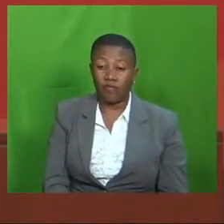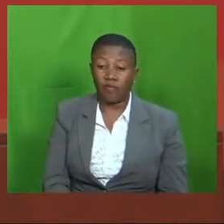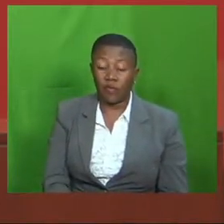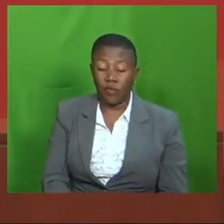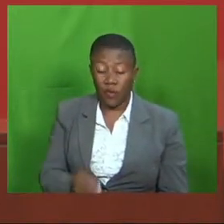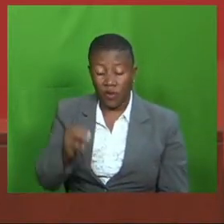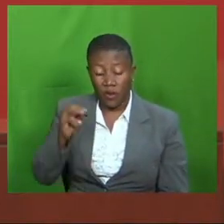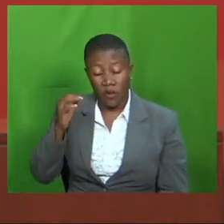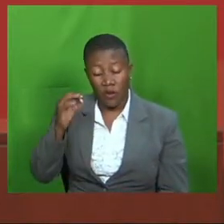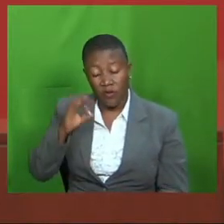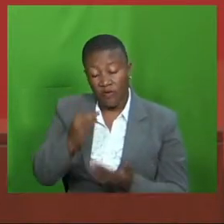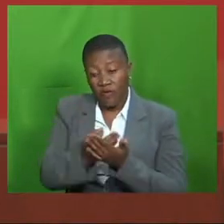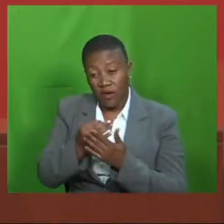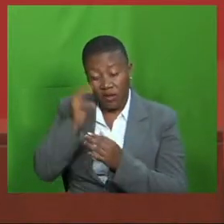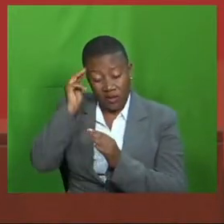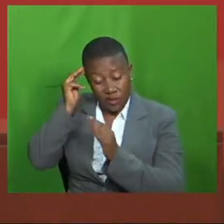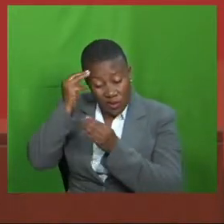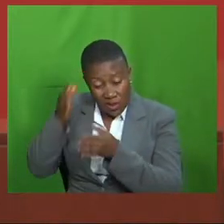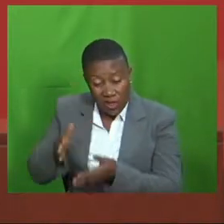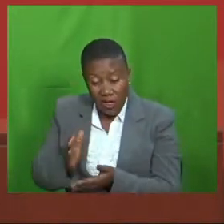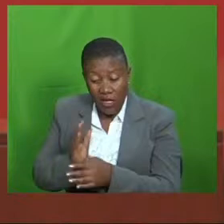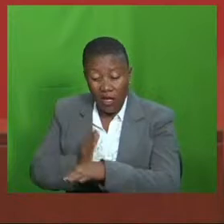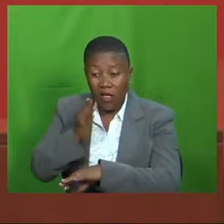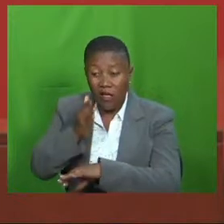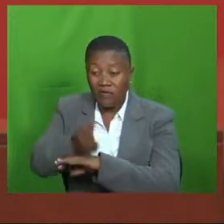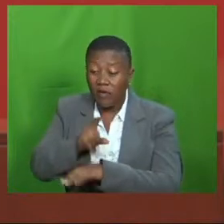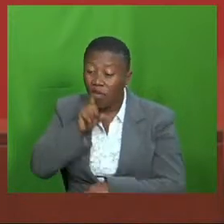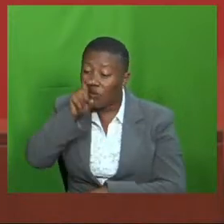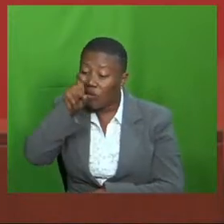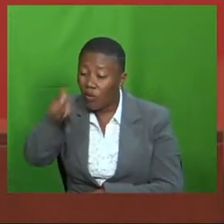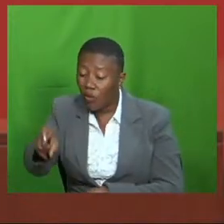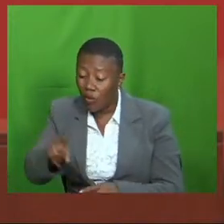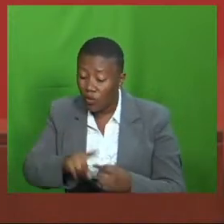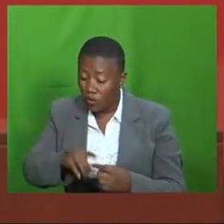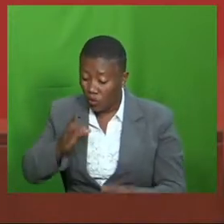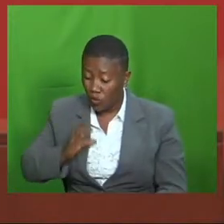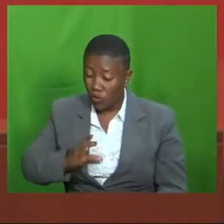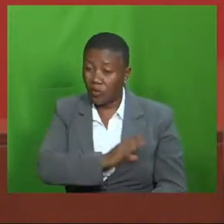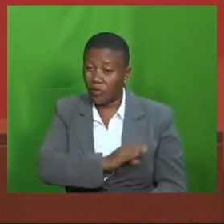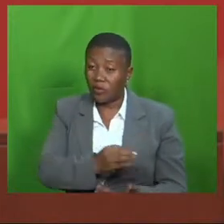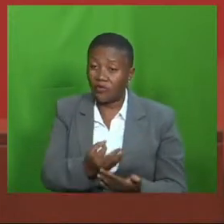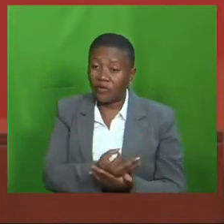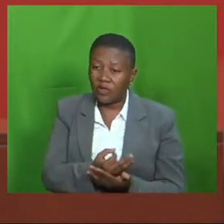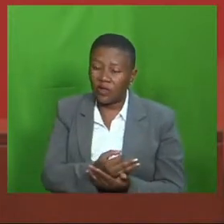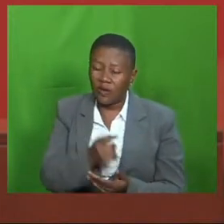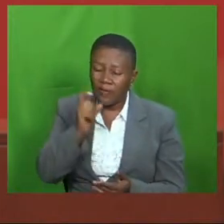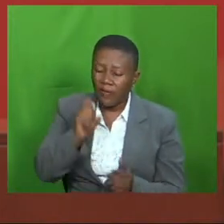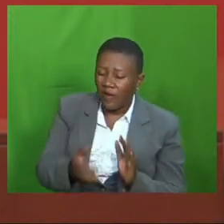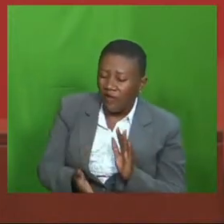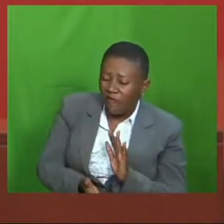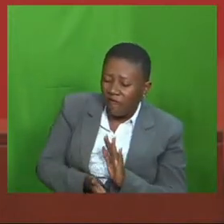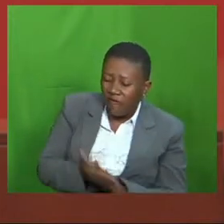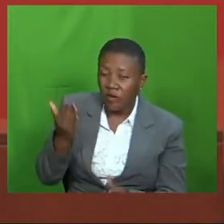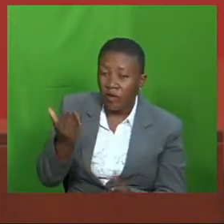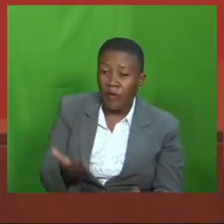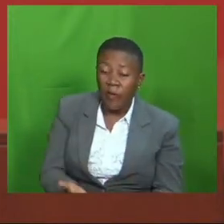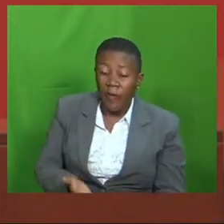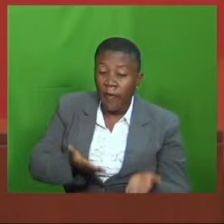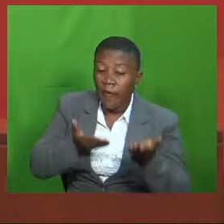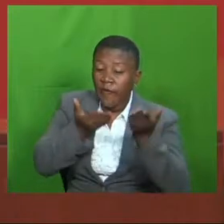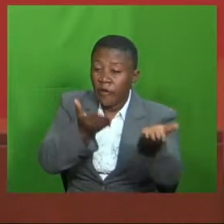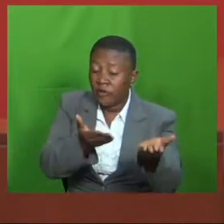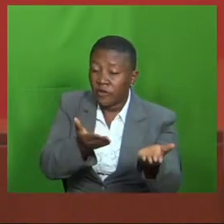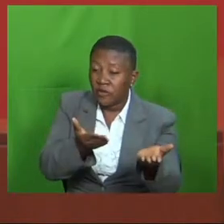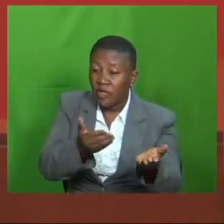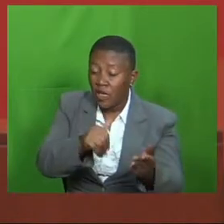the authorization of the Committee of Finance, to as soon as possible present a supplementary